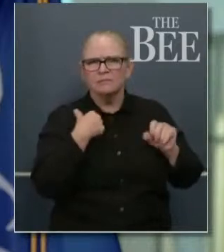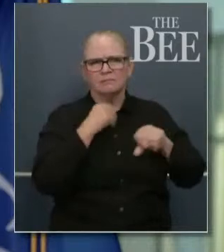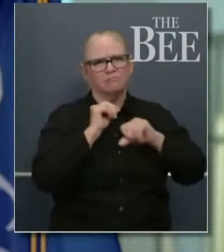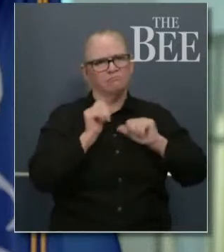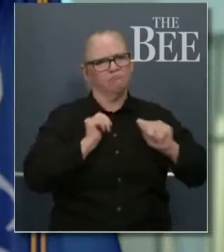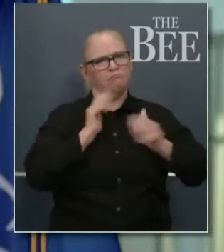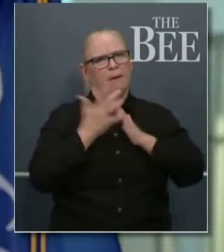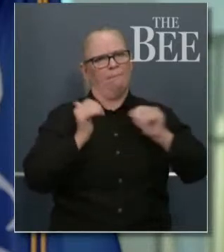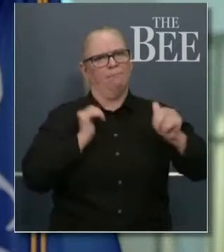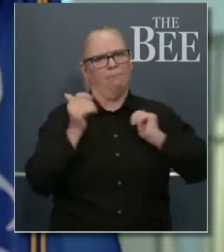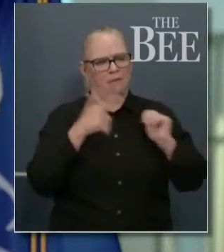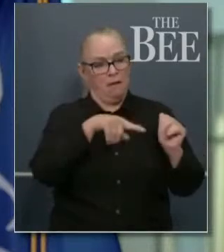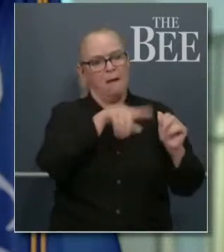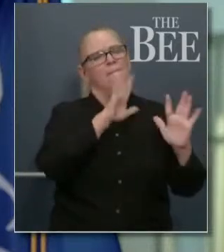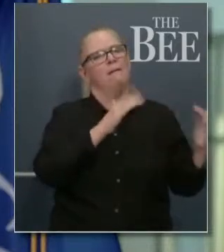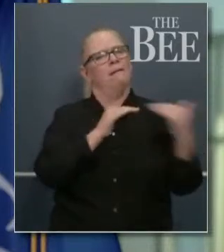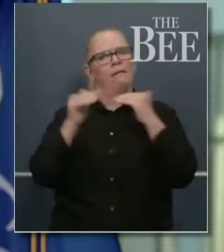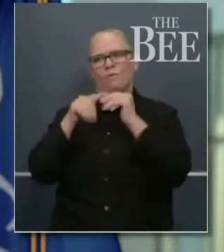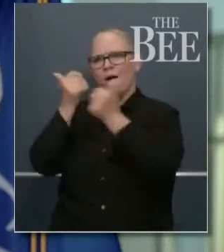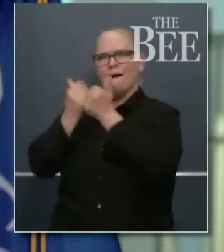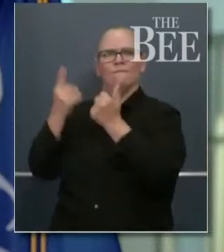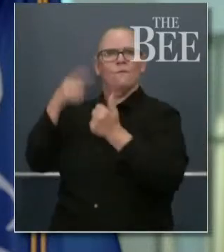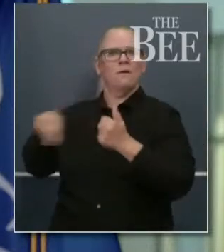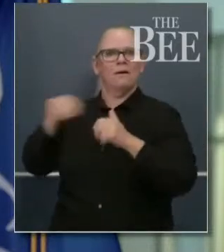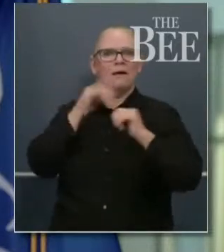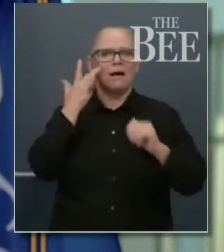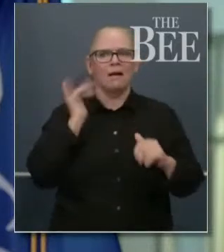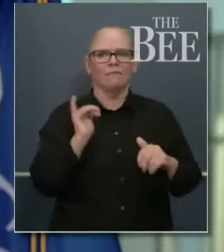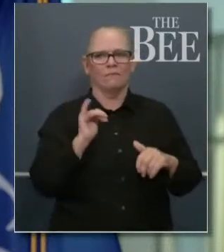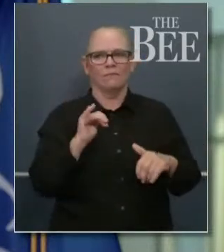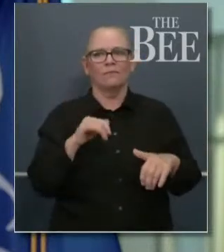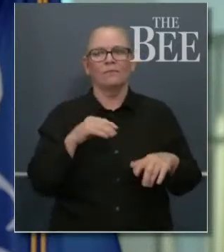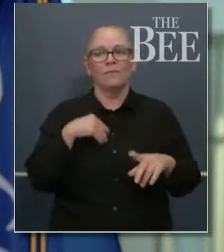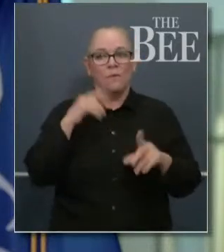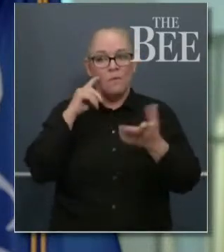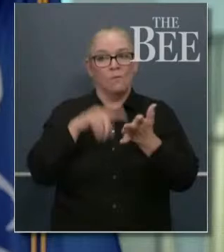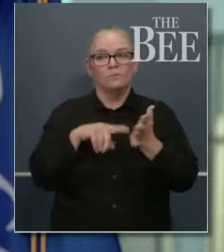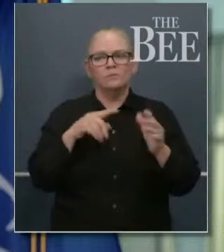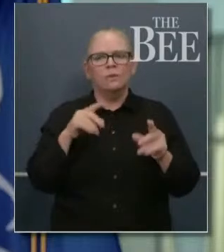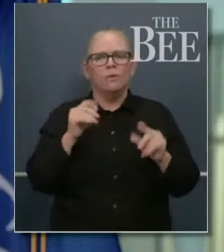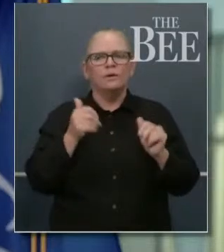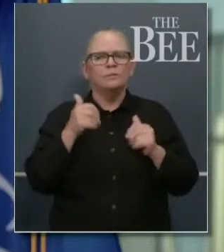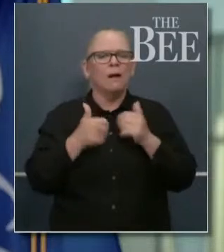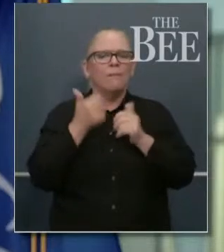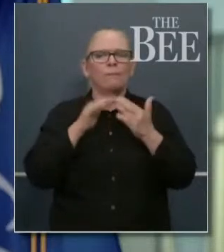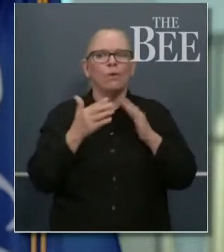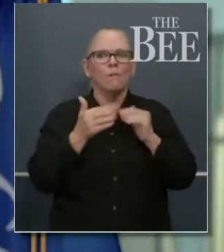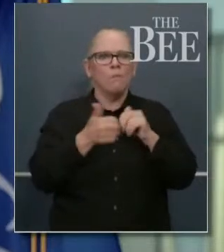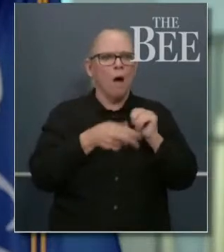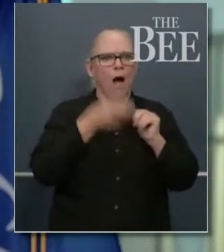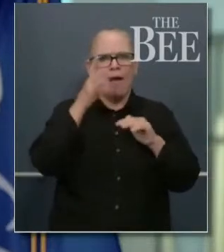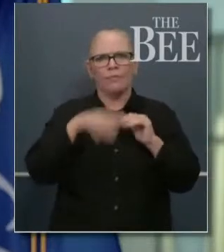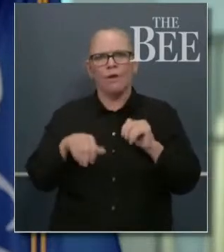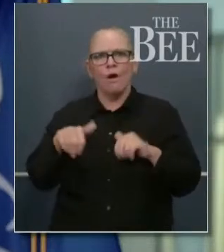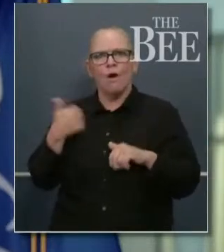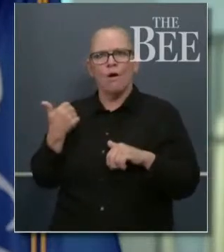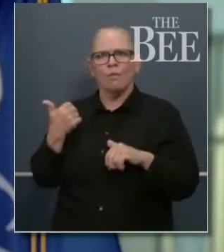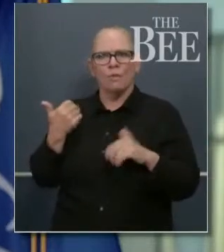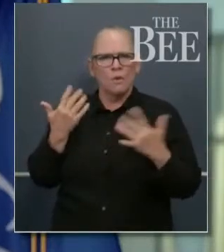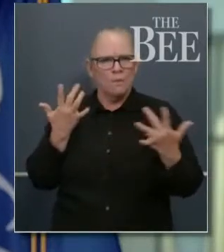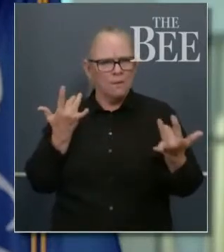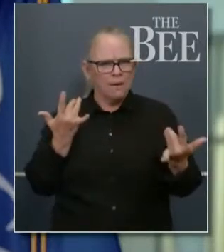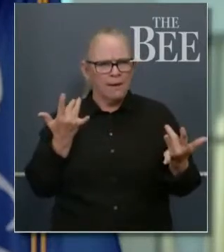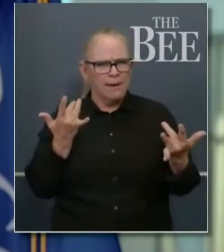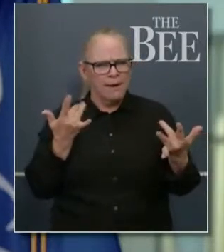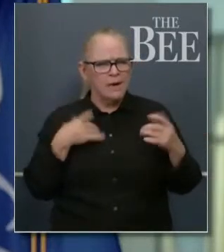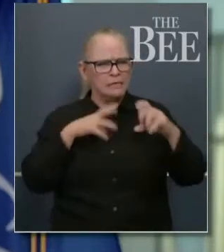where test positivity is really high in some of their communities and much lower in others. And that follows the